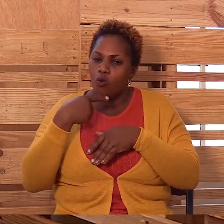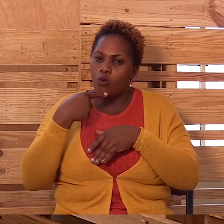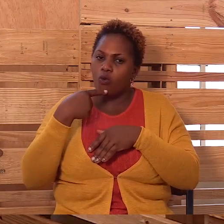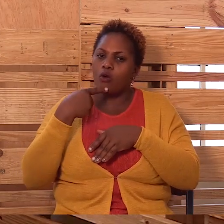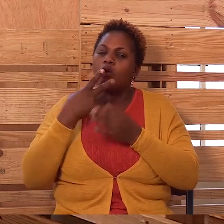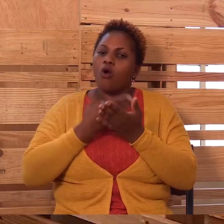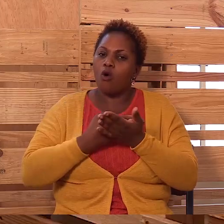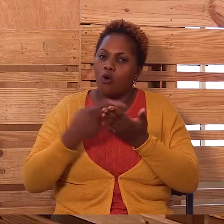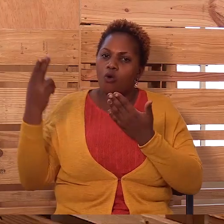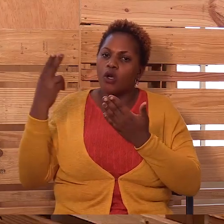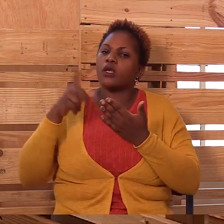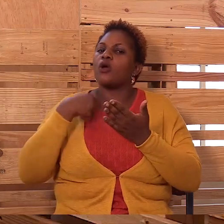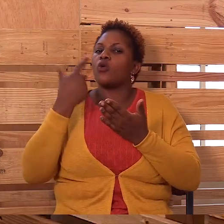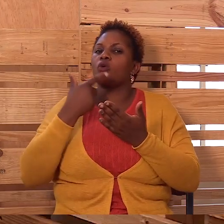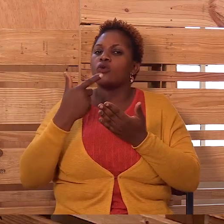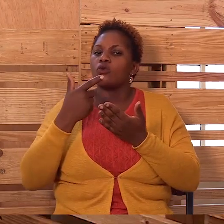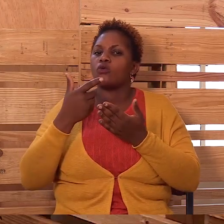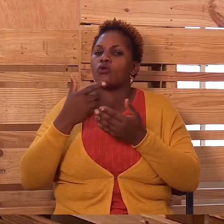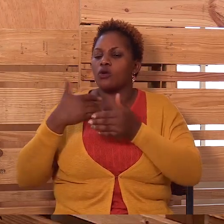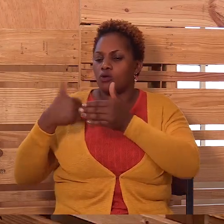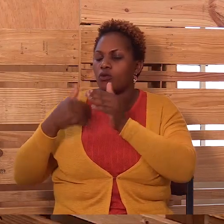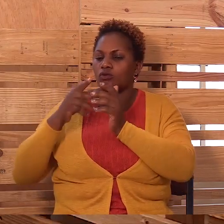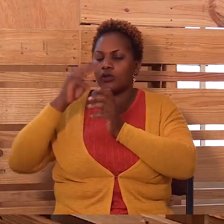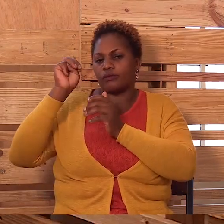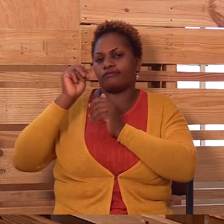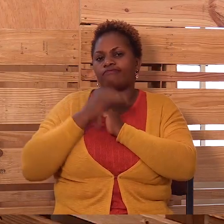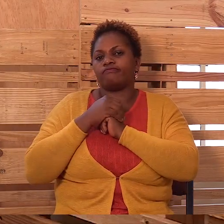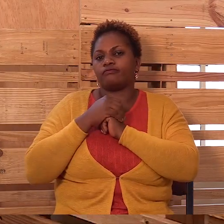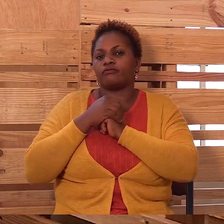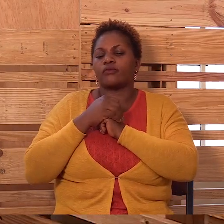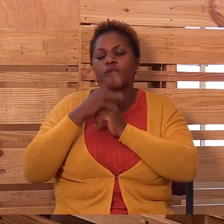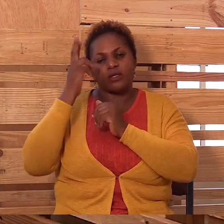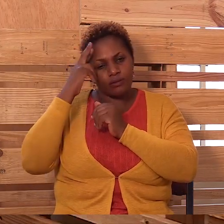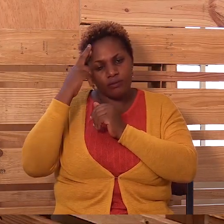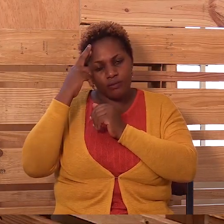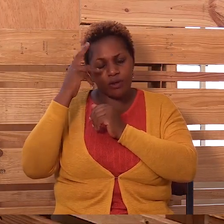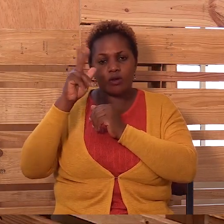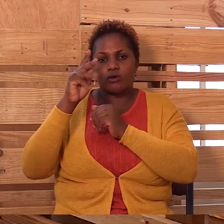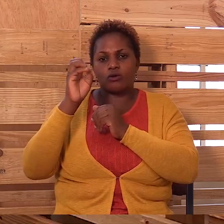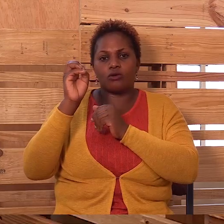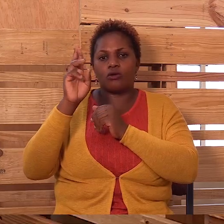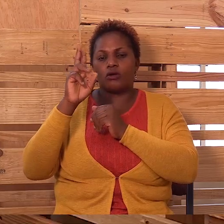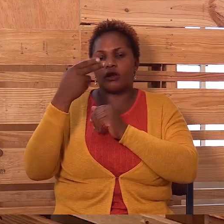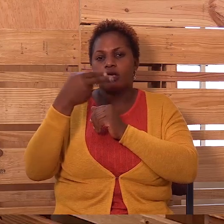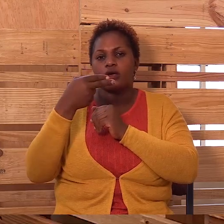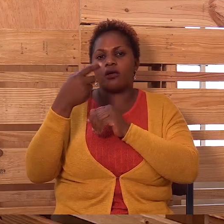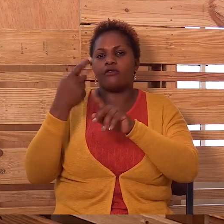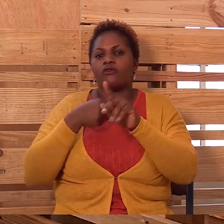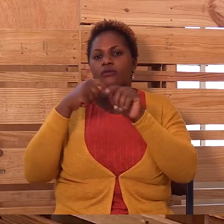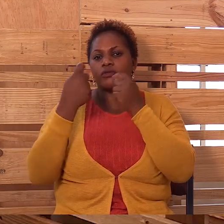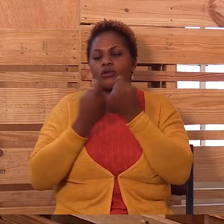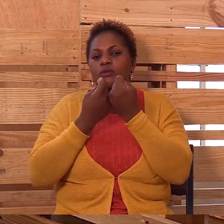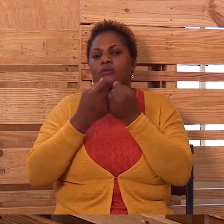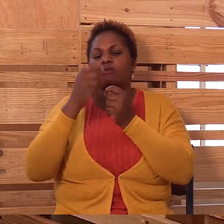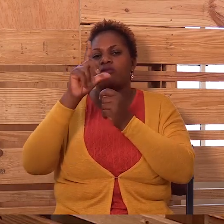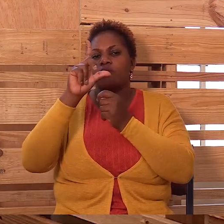who is holy and who is going to be close to him." And he reminded Korah, "Do you know you're